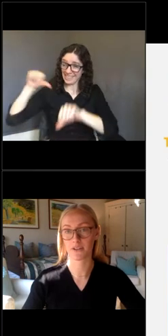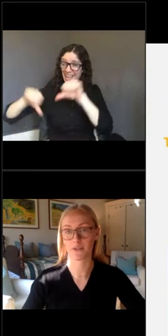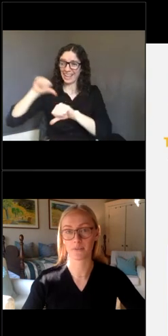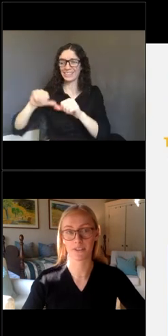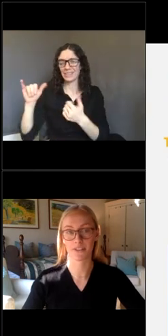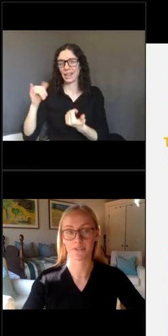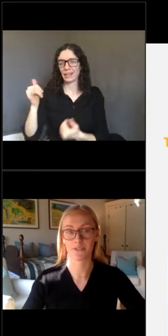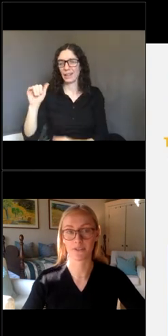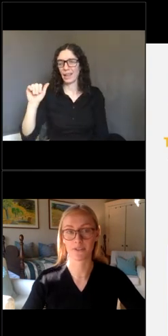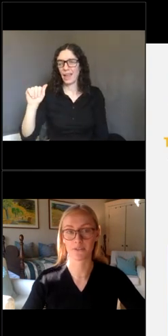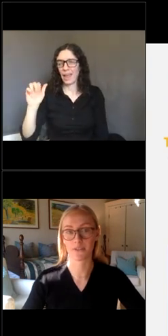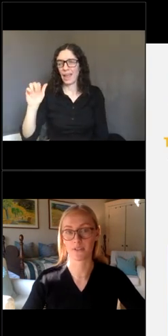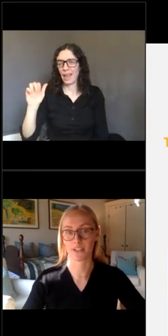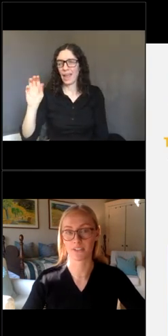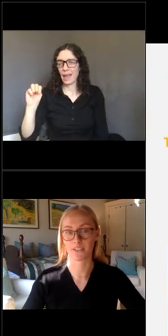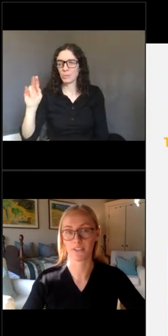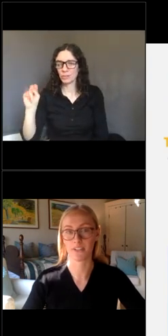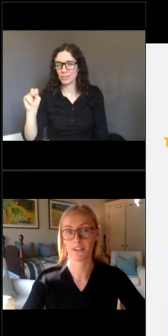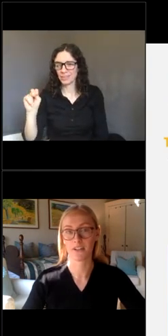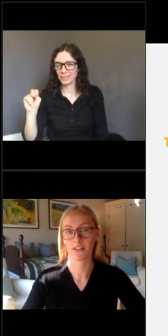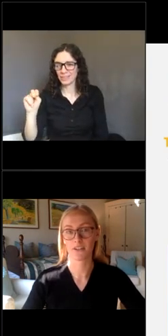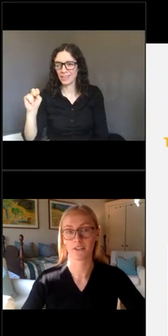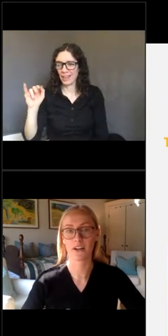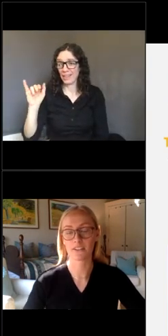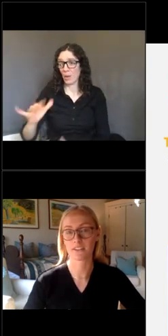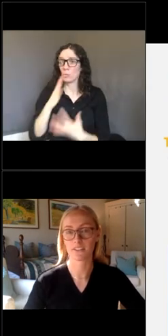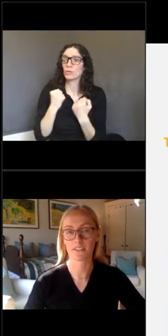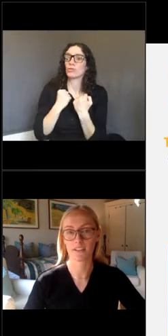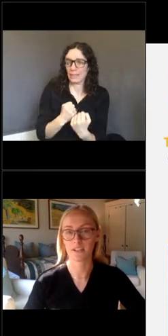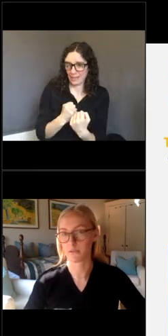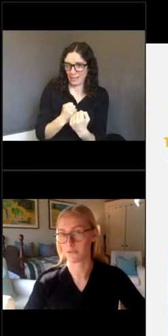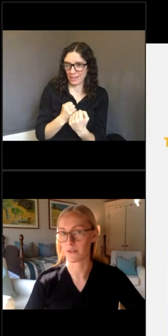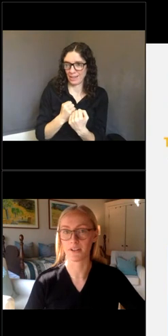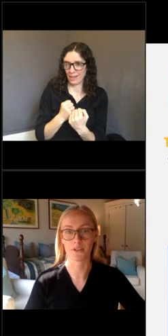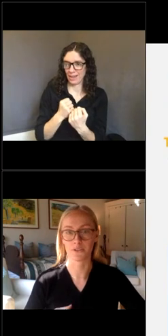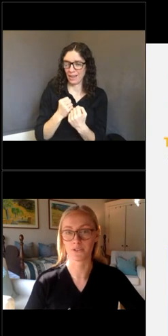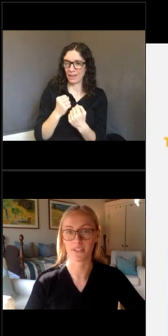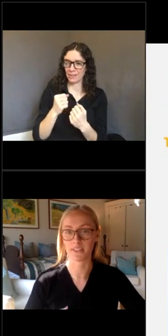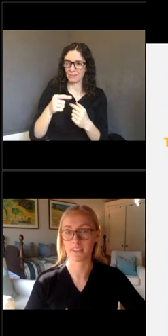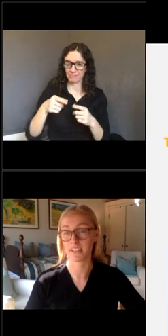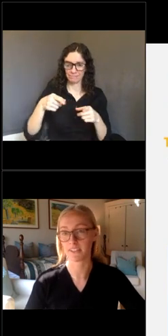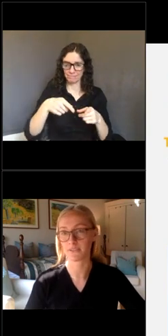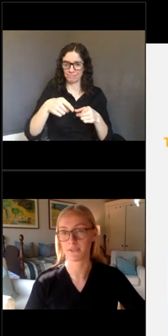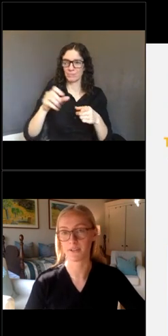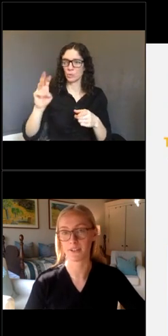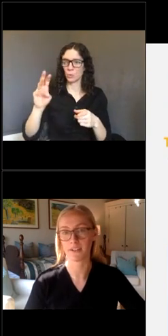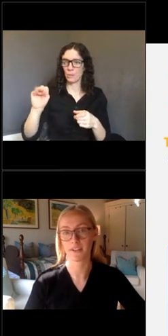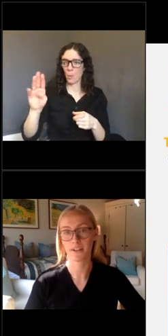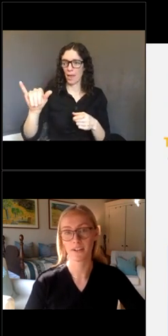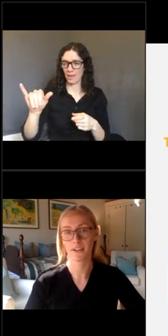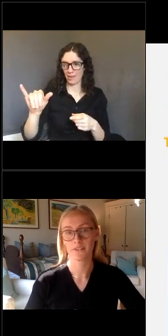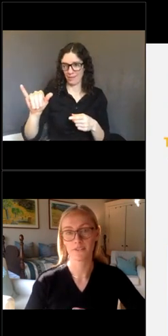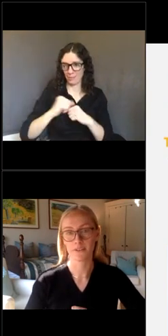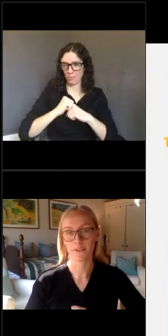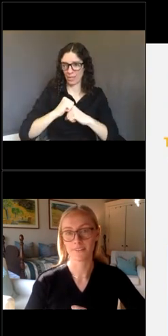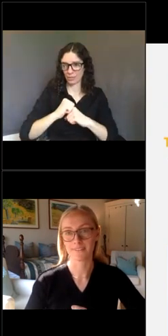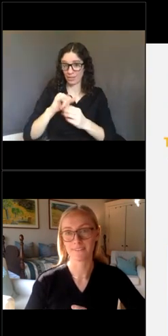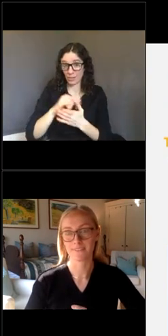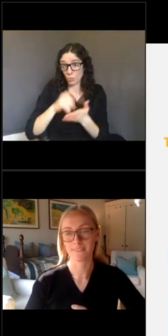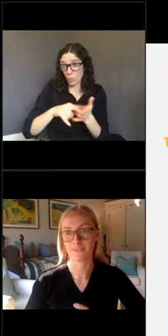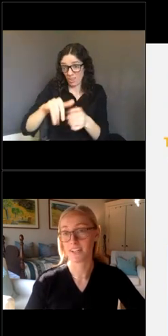strengthening cooperation for swimway protection across Ecuador and Costa Rica needs